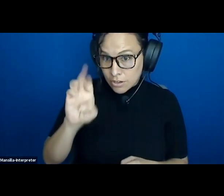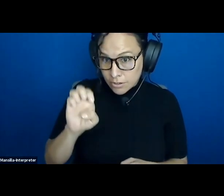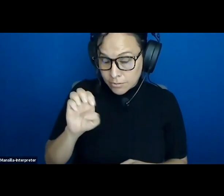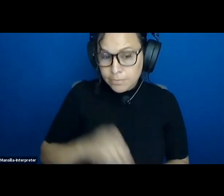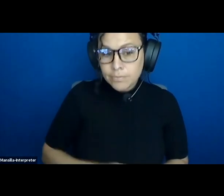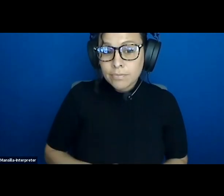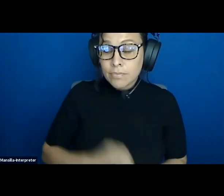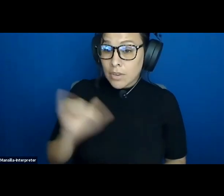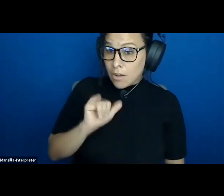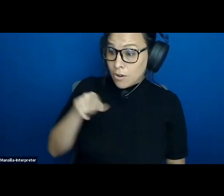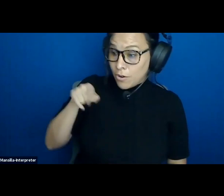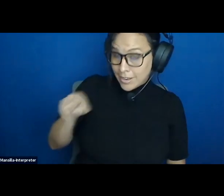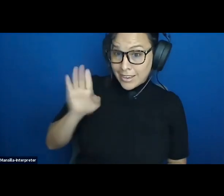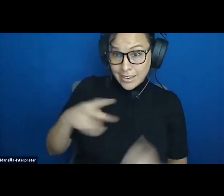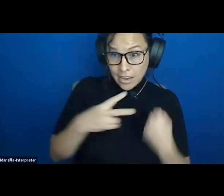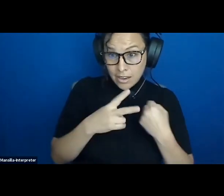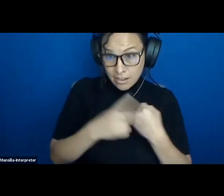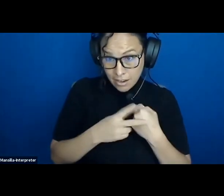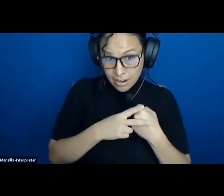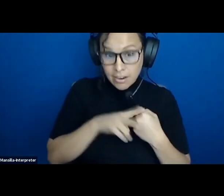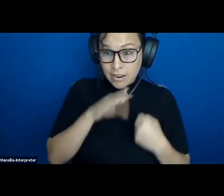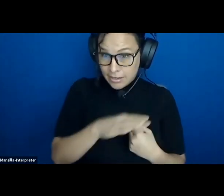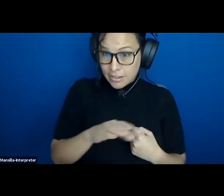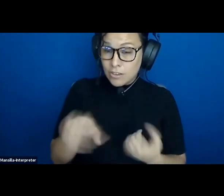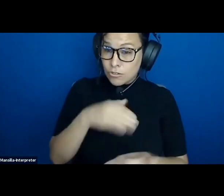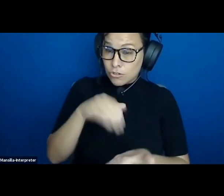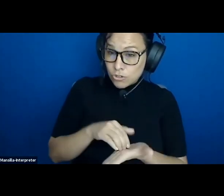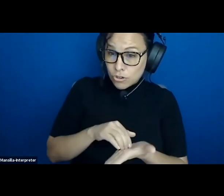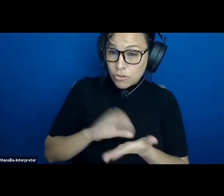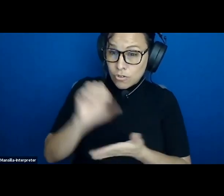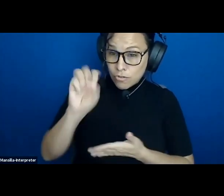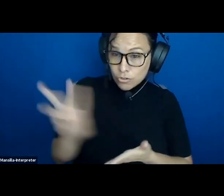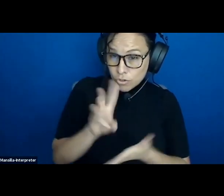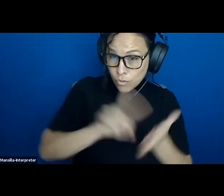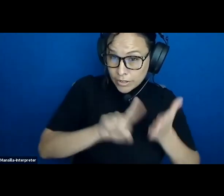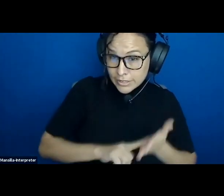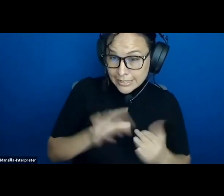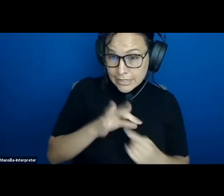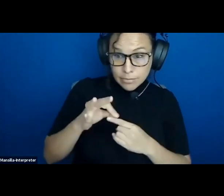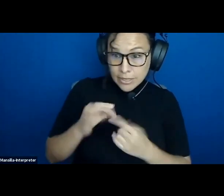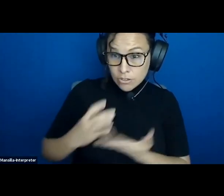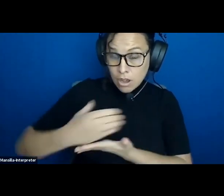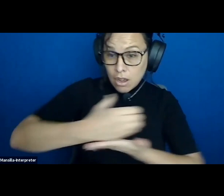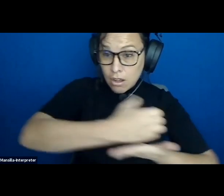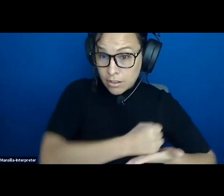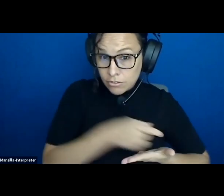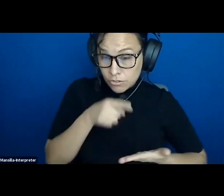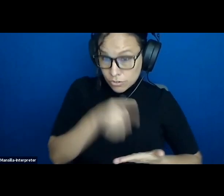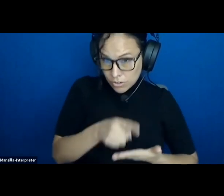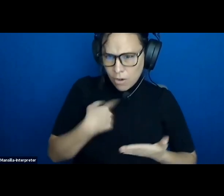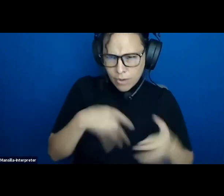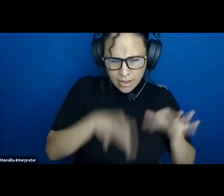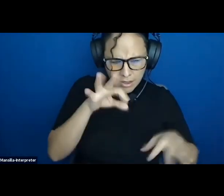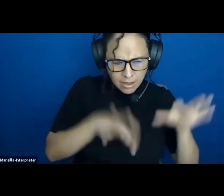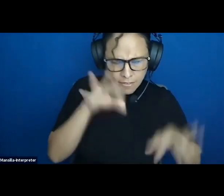the Margaret Randall Archive at the Center for Southwest Research and Special Collections, we can find documents that can complete the